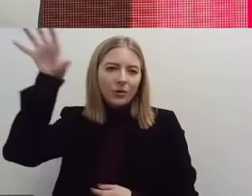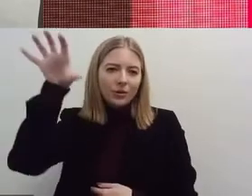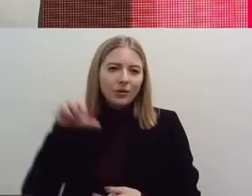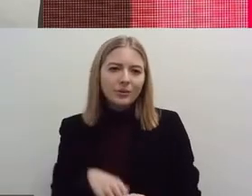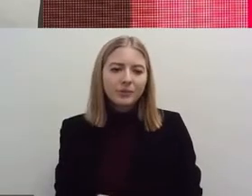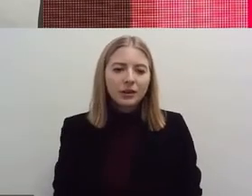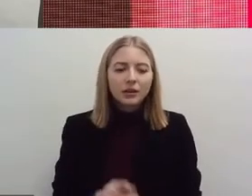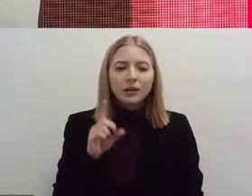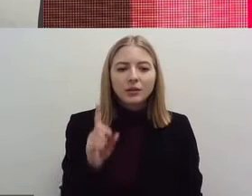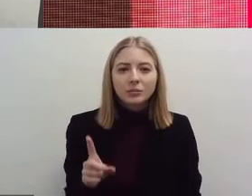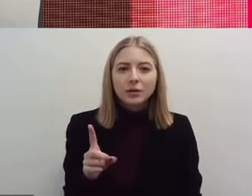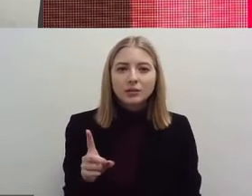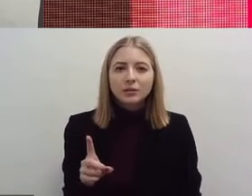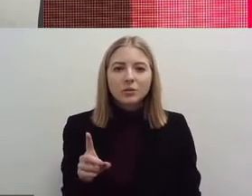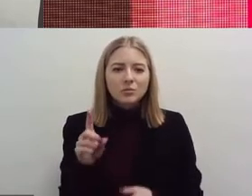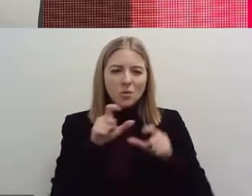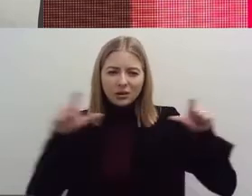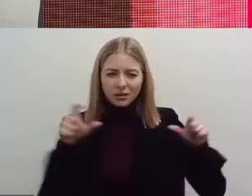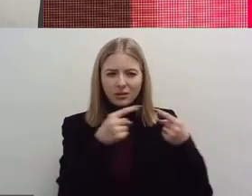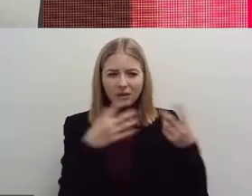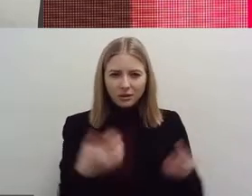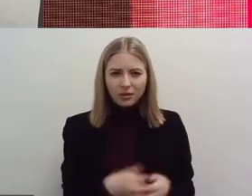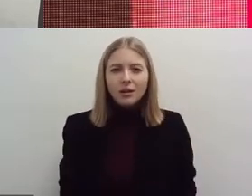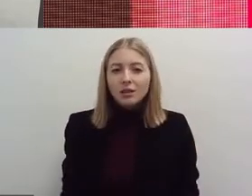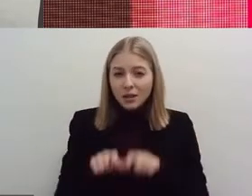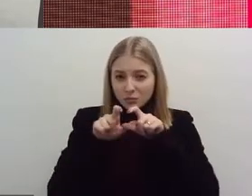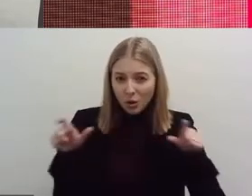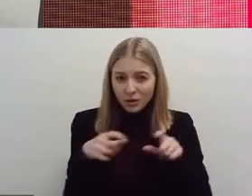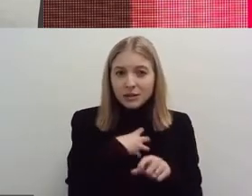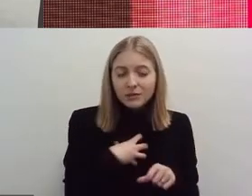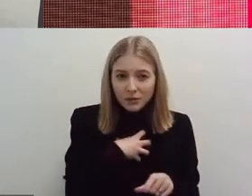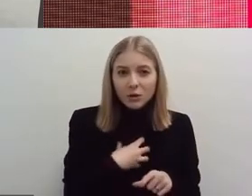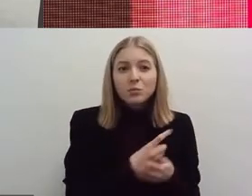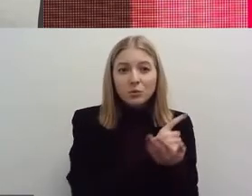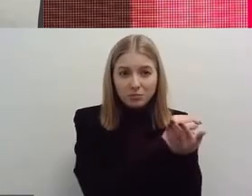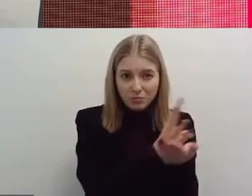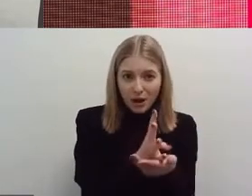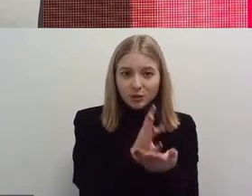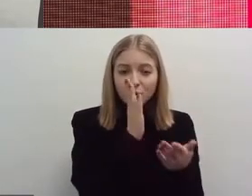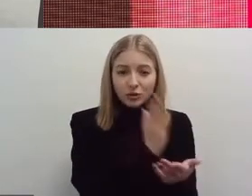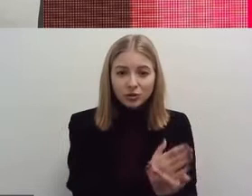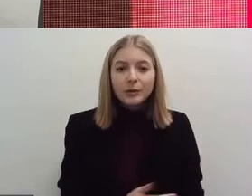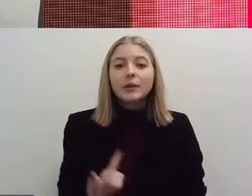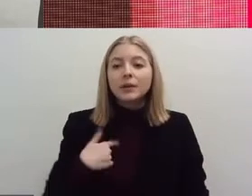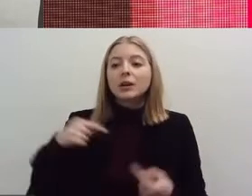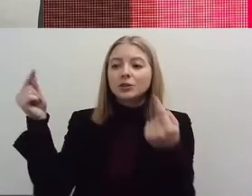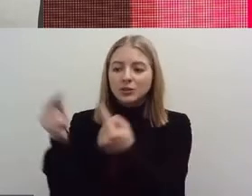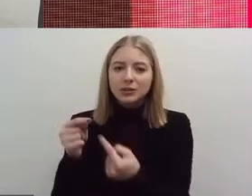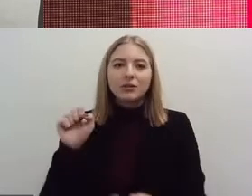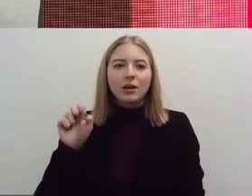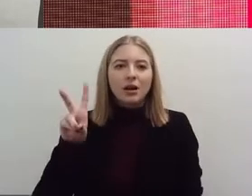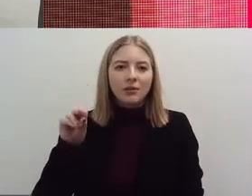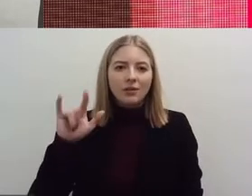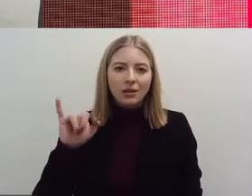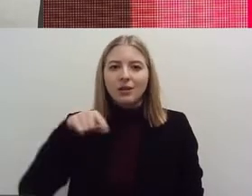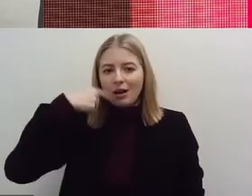that's not what we think. I think I share this view personally with what Aveli said. I guess that most of the panelists and perhaps members